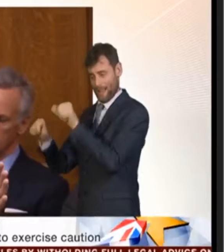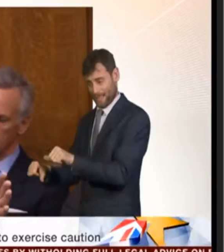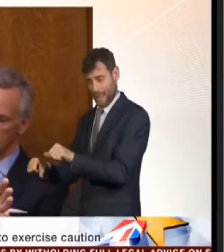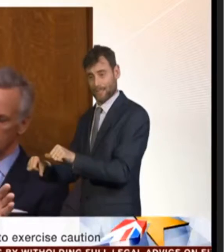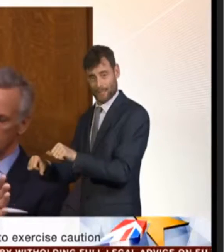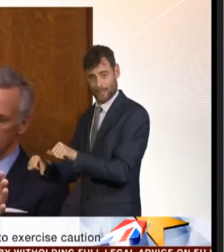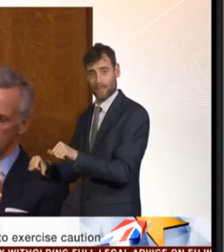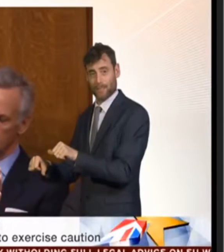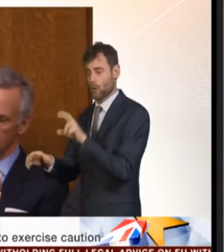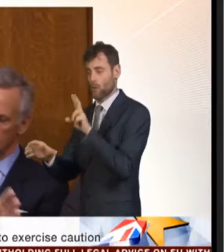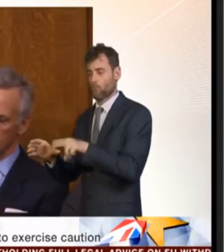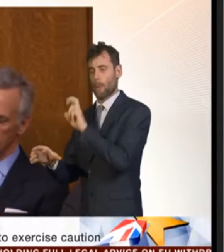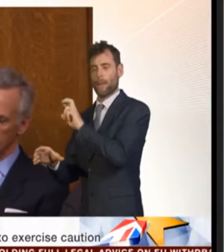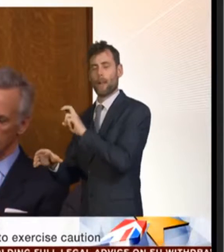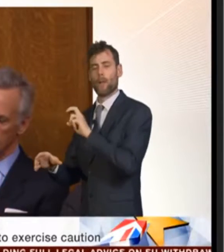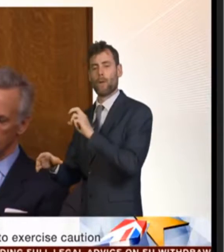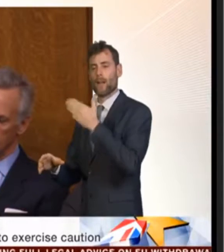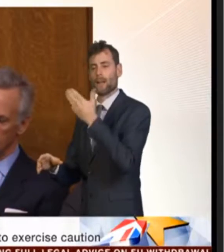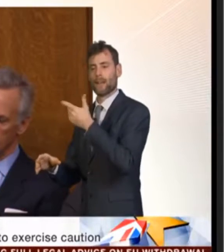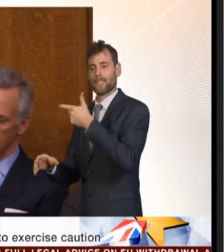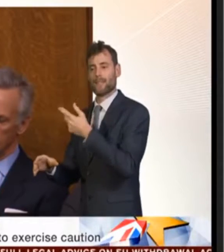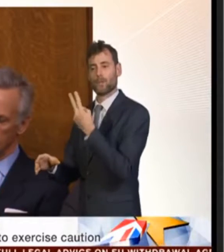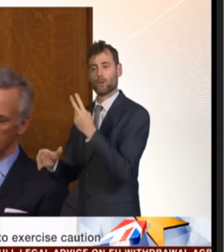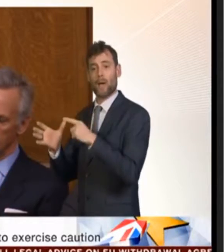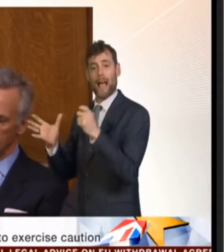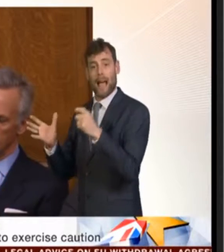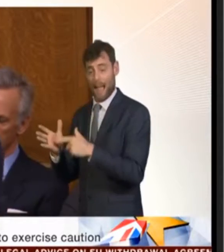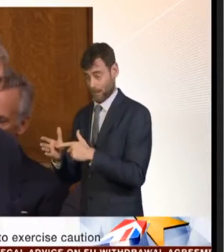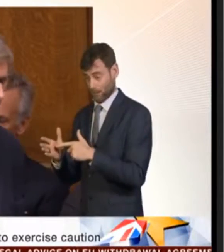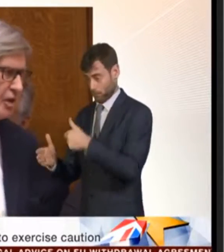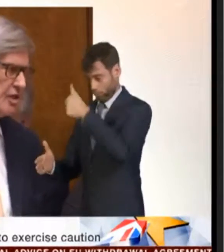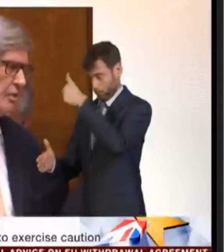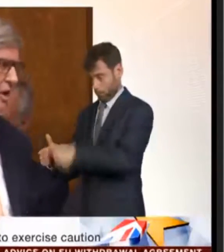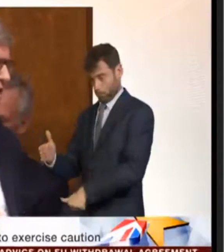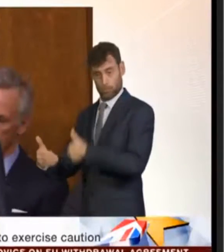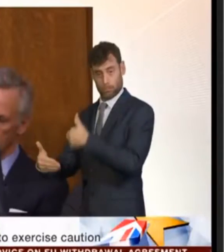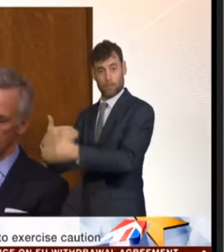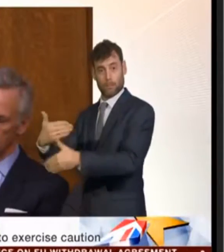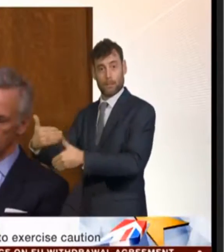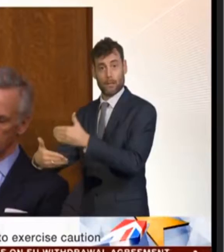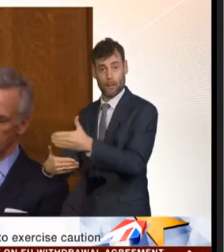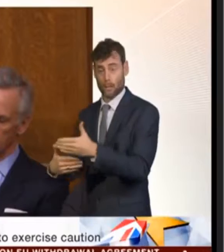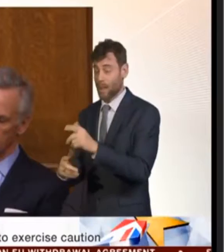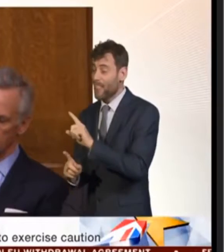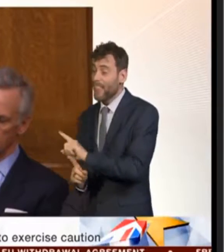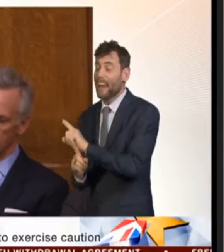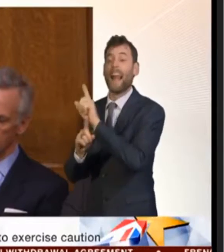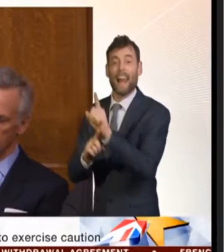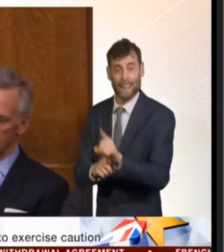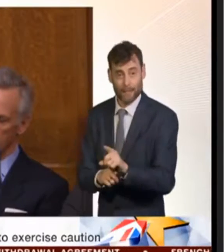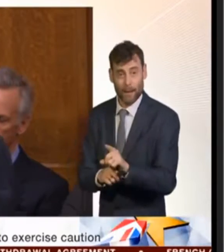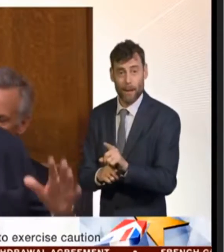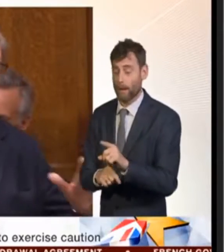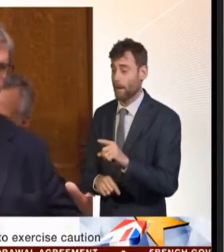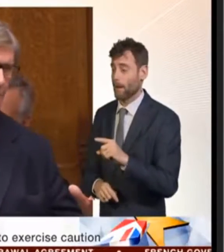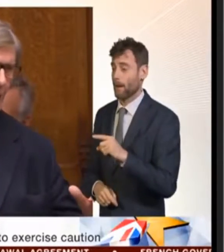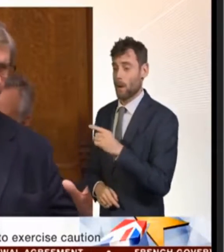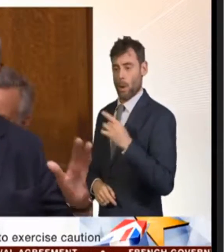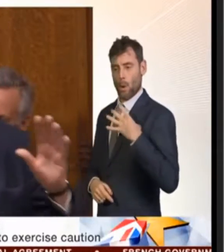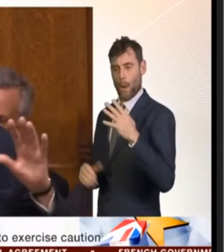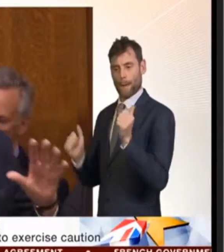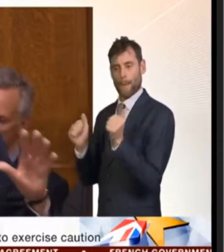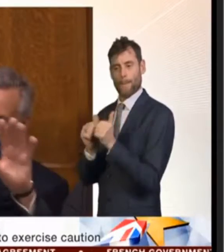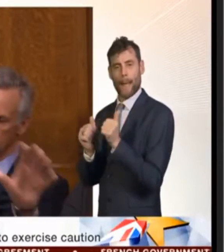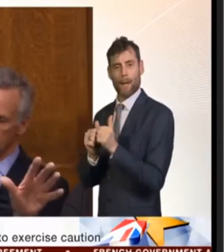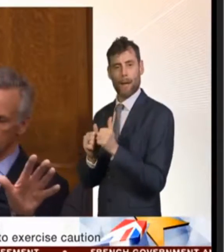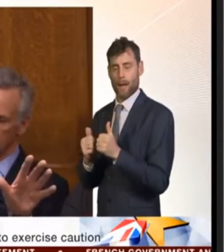Act had actually been enacted, and yet it was quite clear, because it was only a few days later, that a white paper